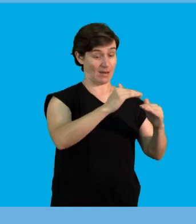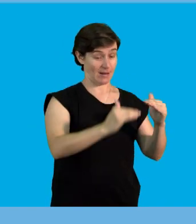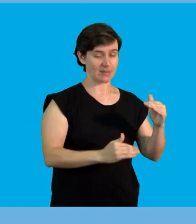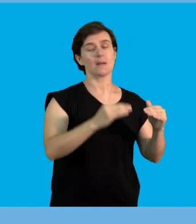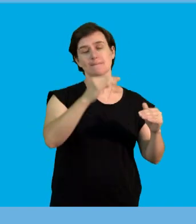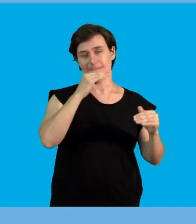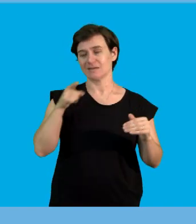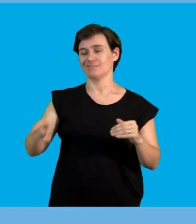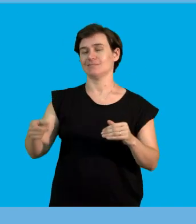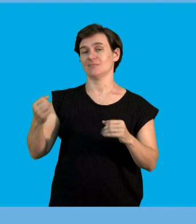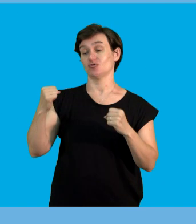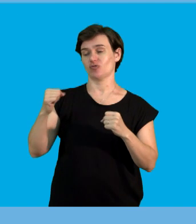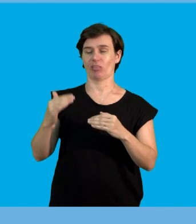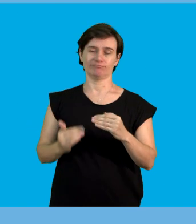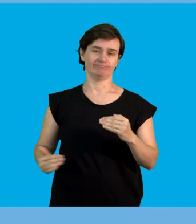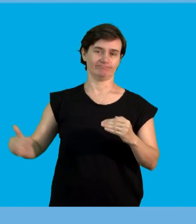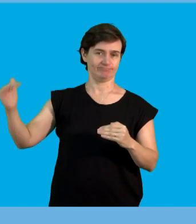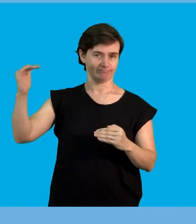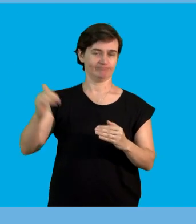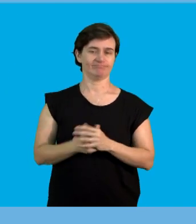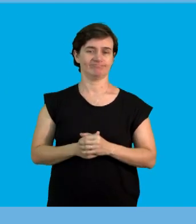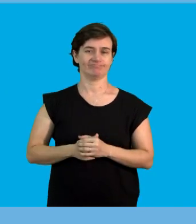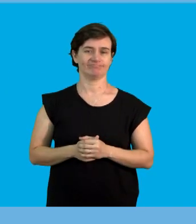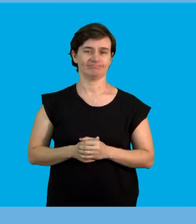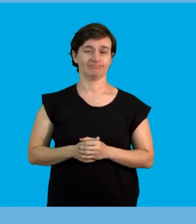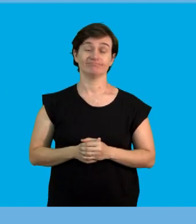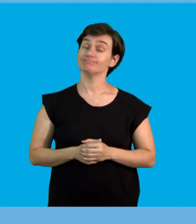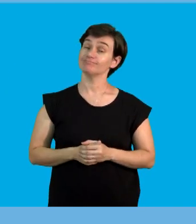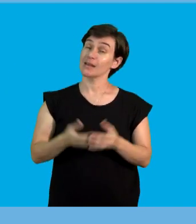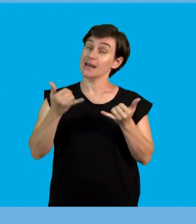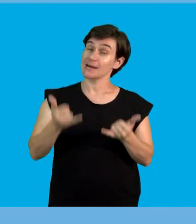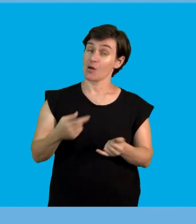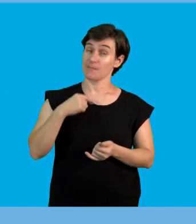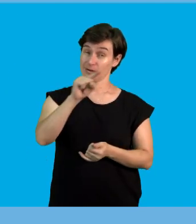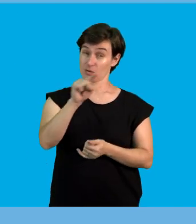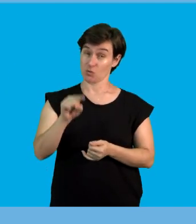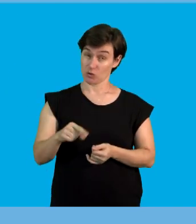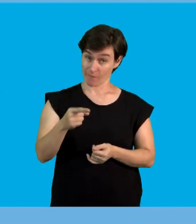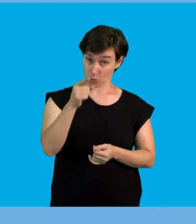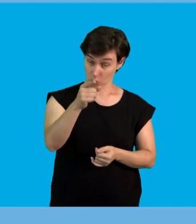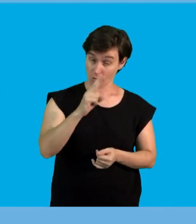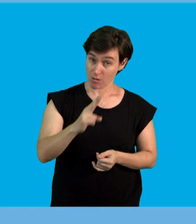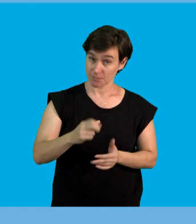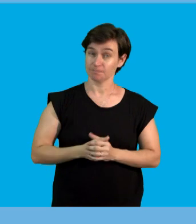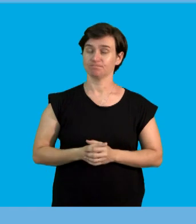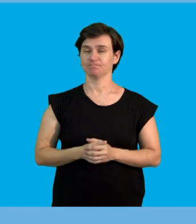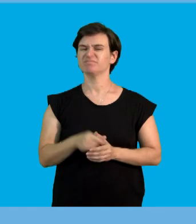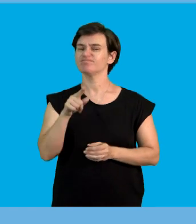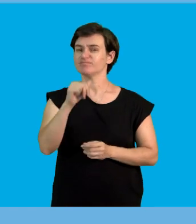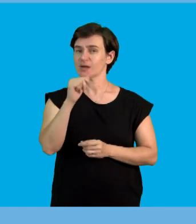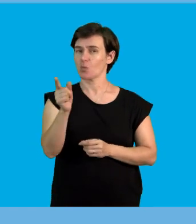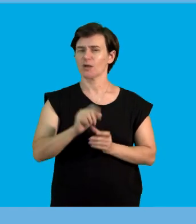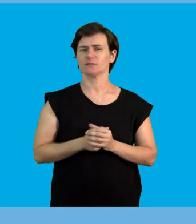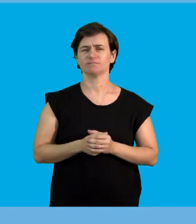is going to be increased. So, with all of that said, this is the question that I have for you. The